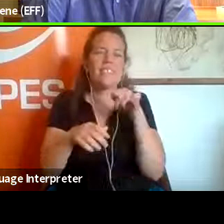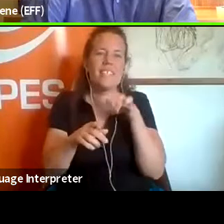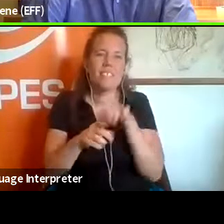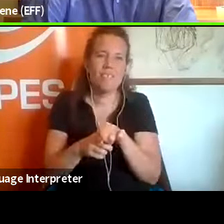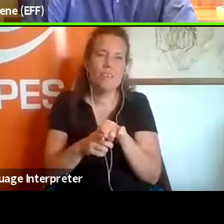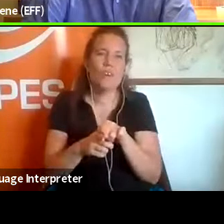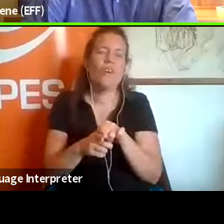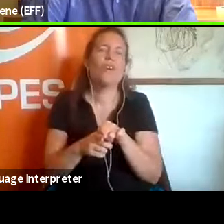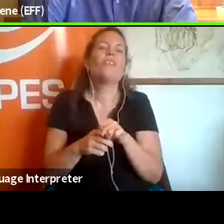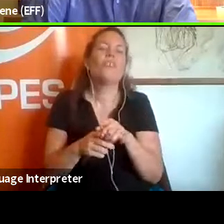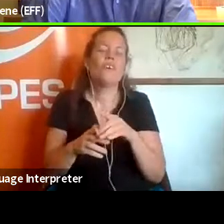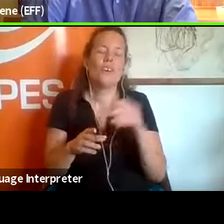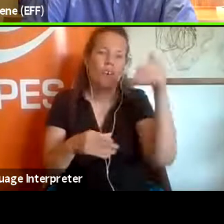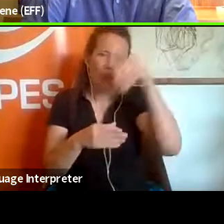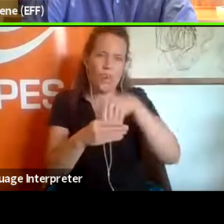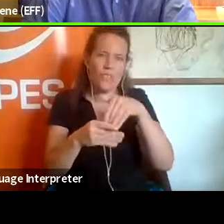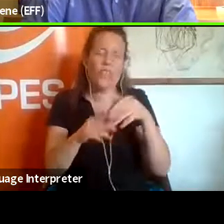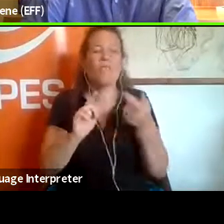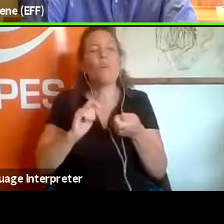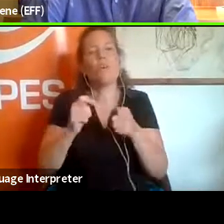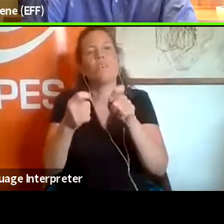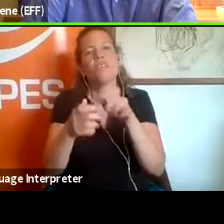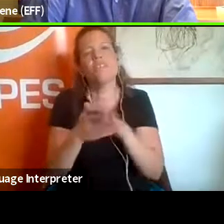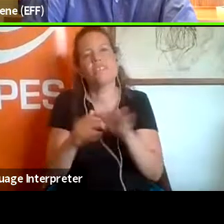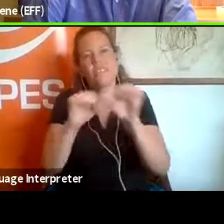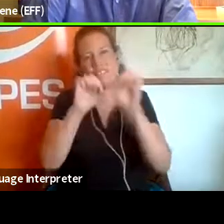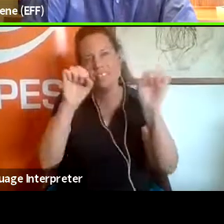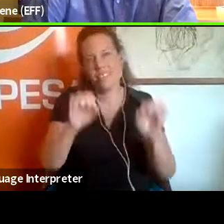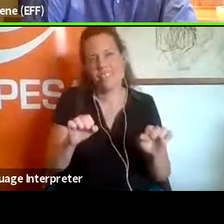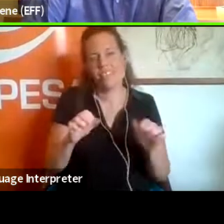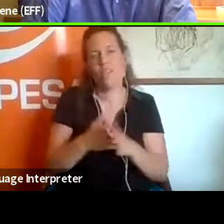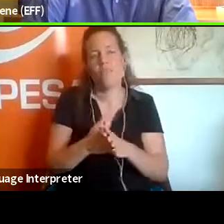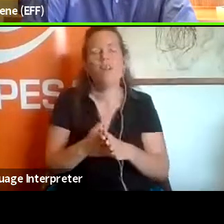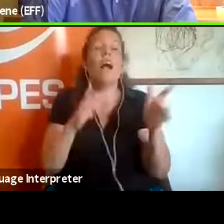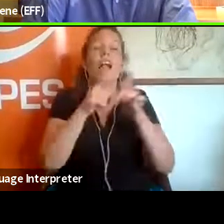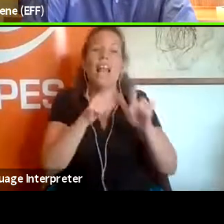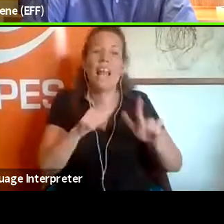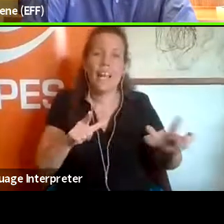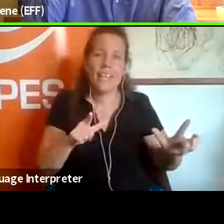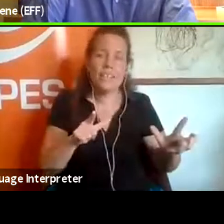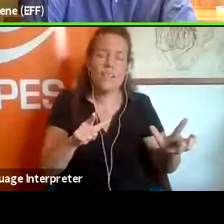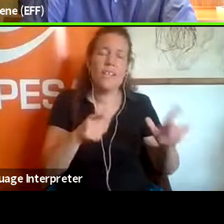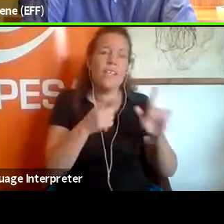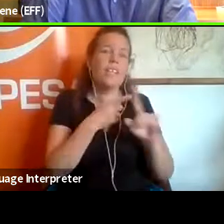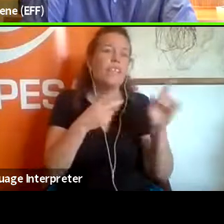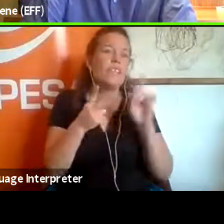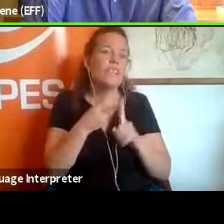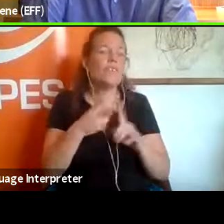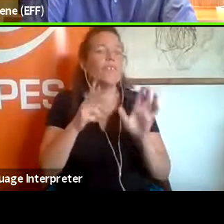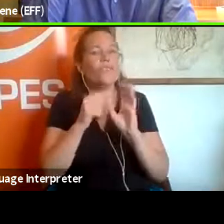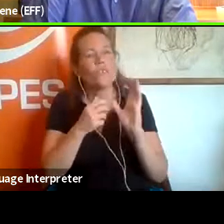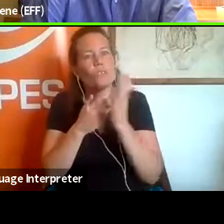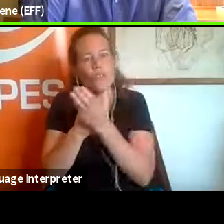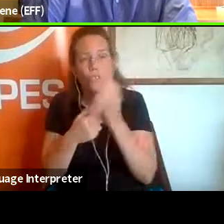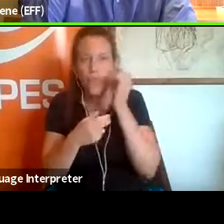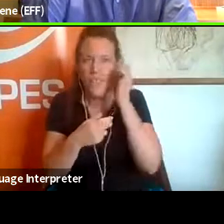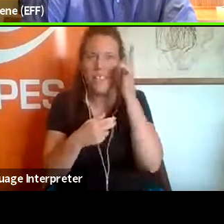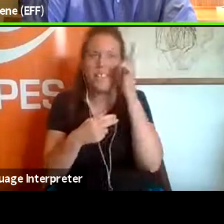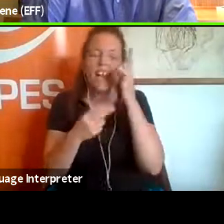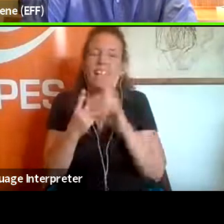content moderation system, both in terms of language competency, cultural